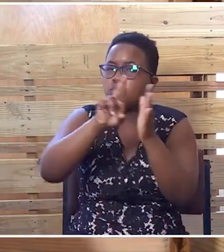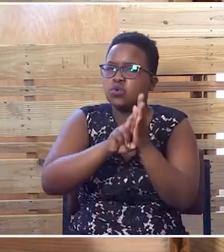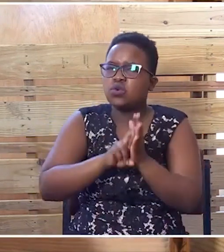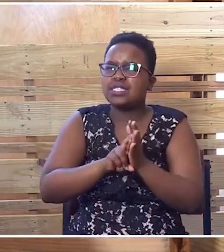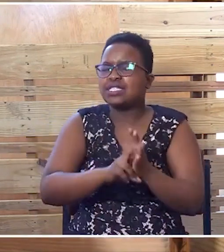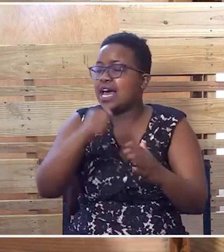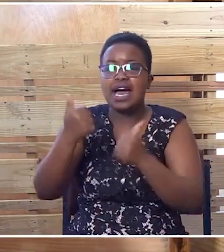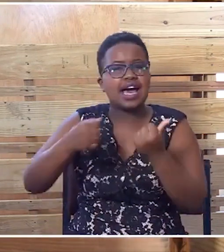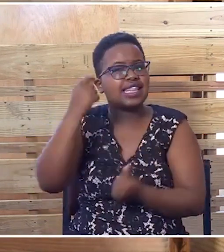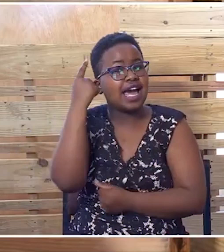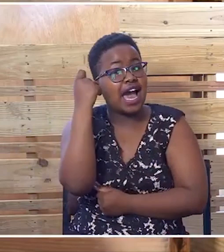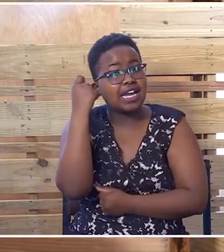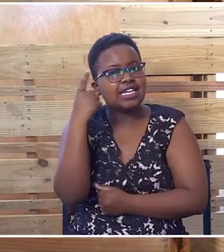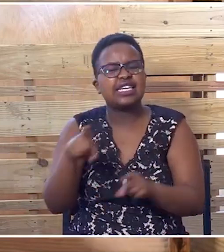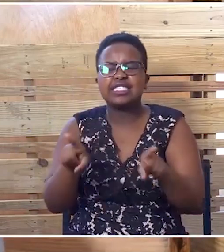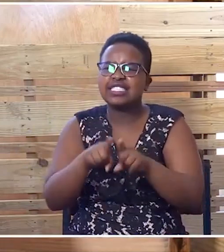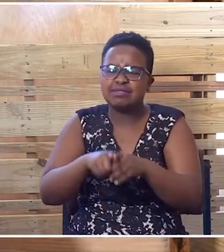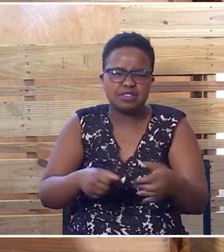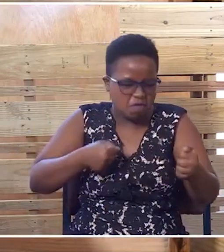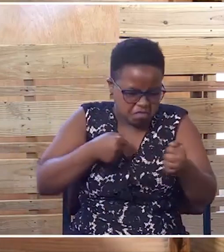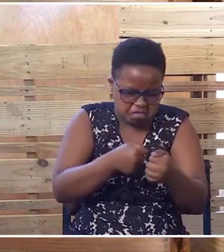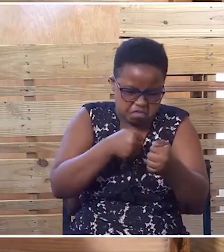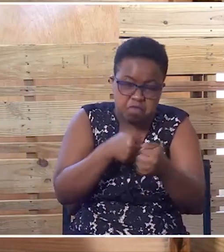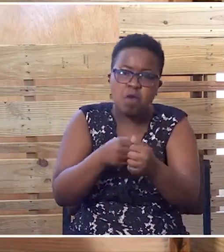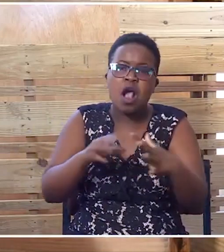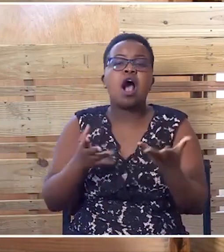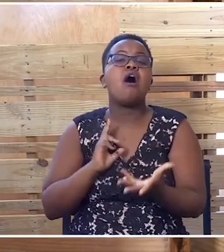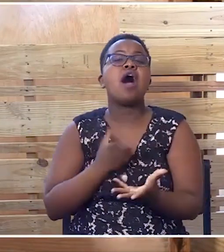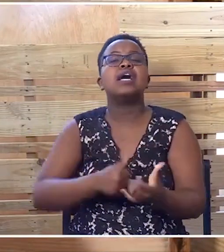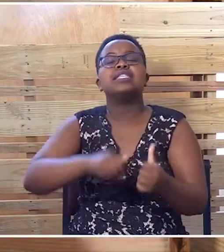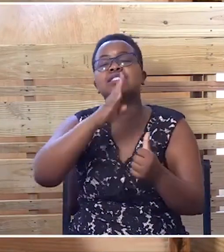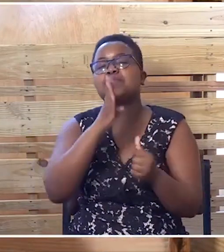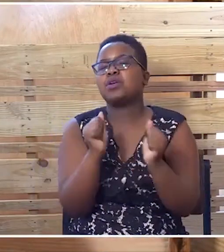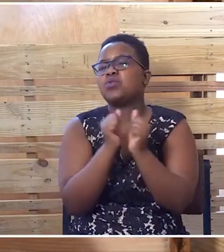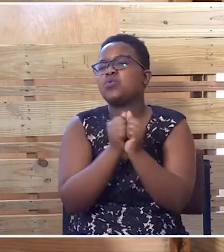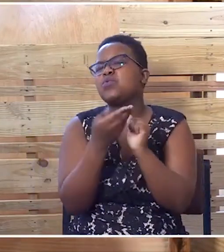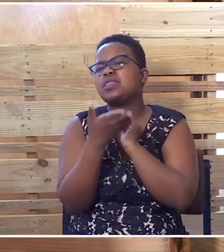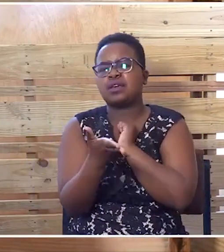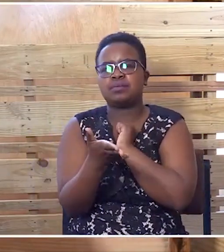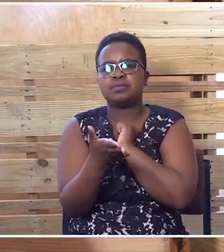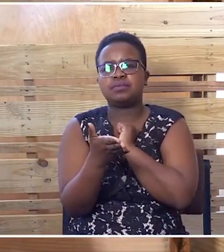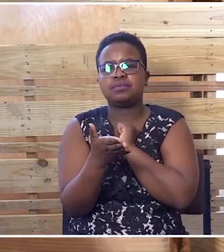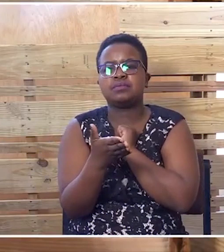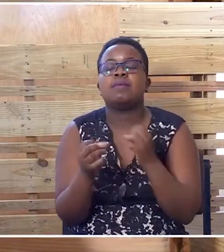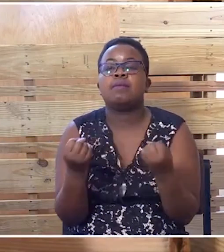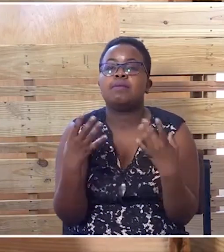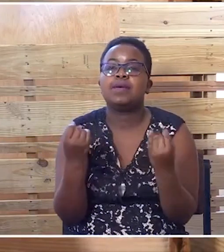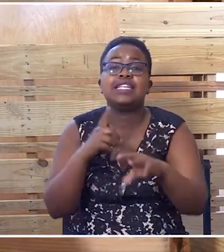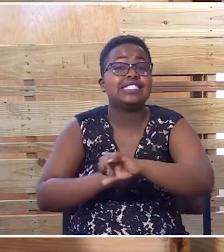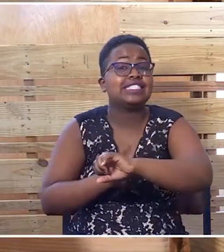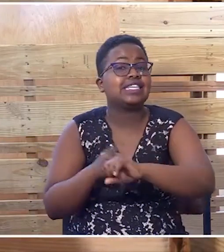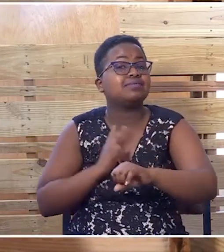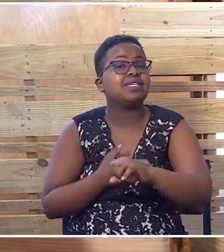ideas to try and force us to be like them or to do things their way. And so many of times we do not like